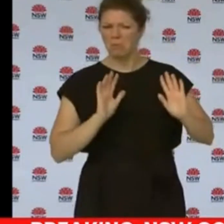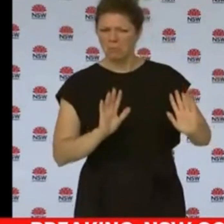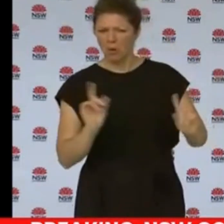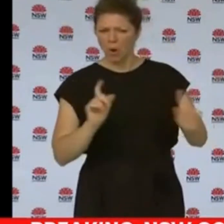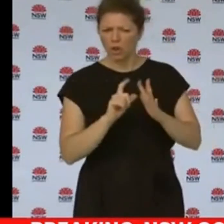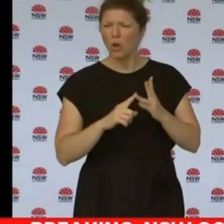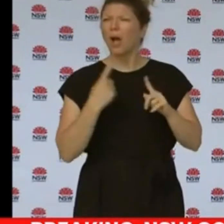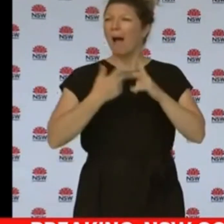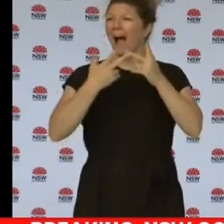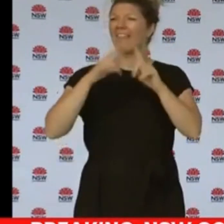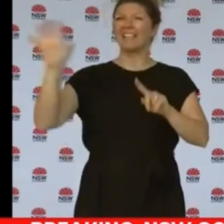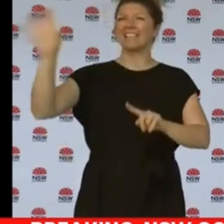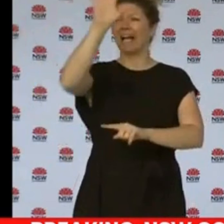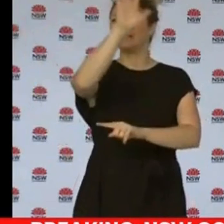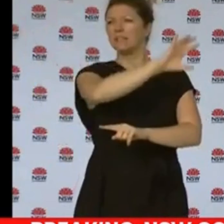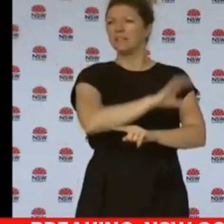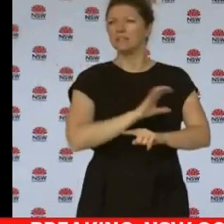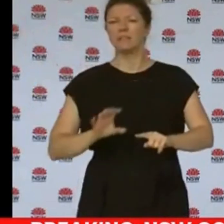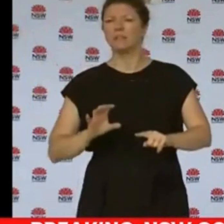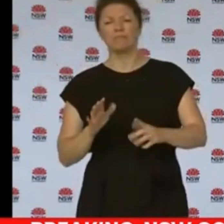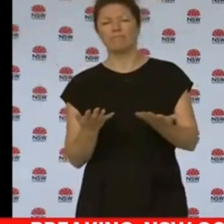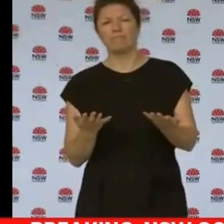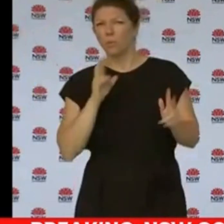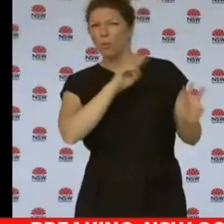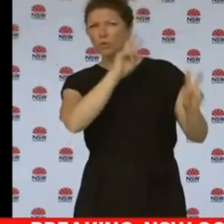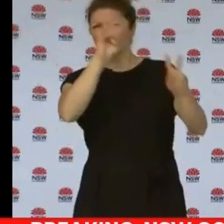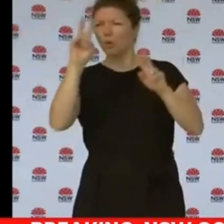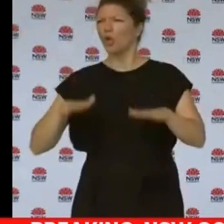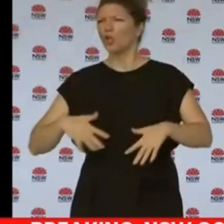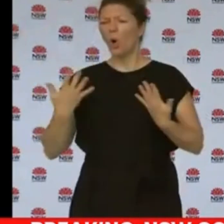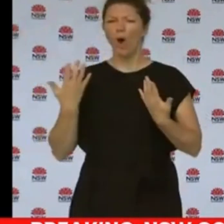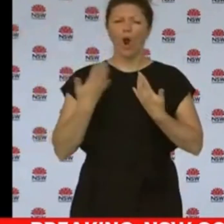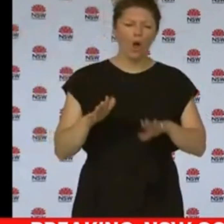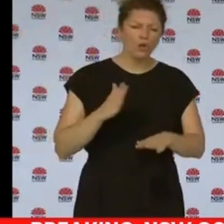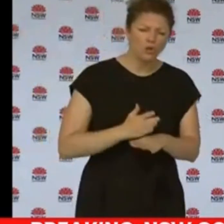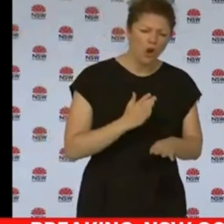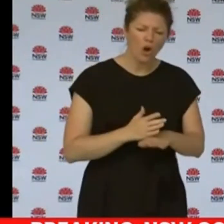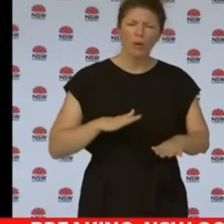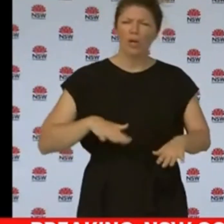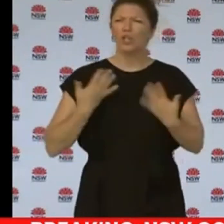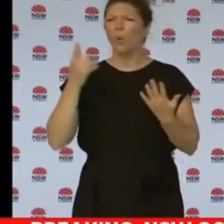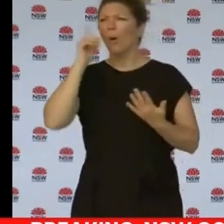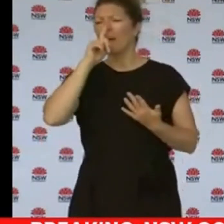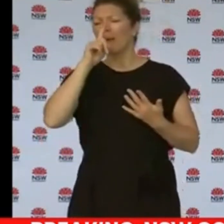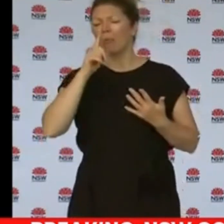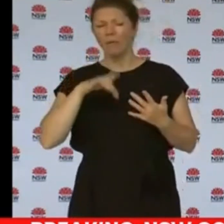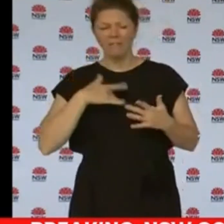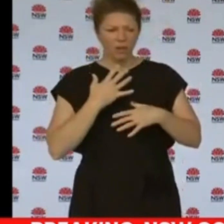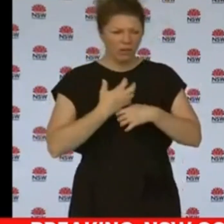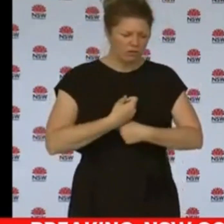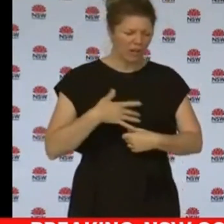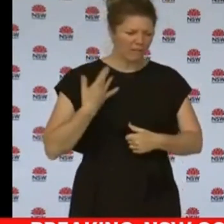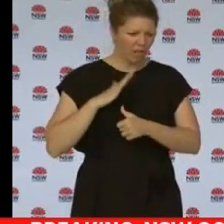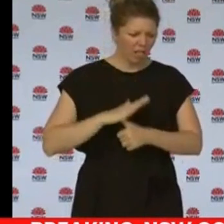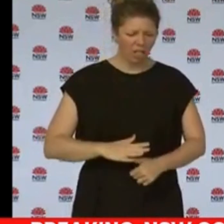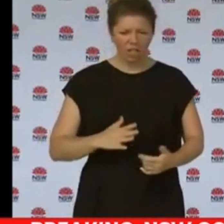what other states do impact us as well, because we don't want to see unnecessary job losses and people stressed. In 2021, we want people to feel more